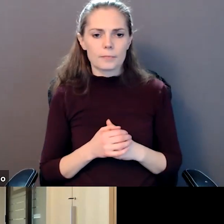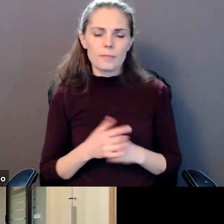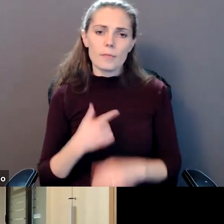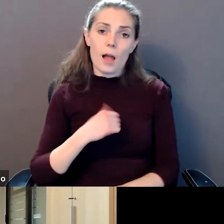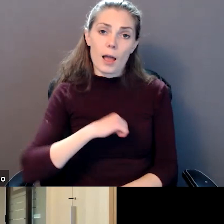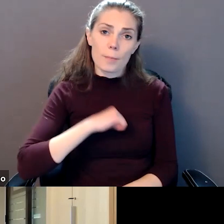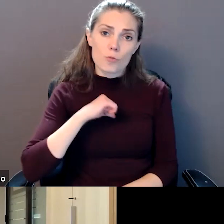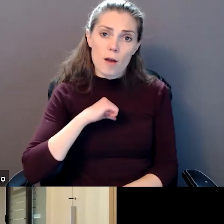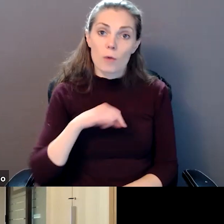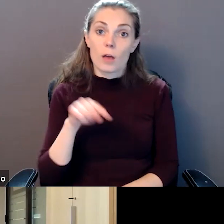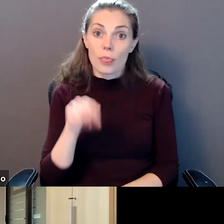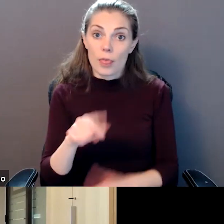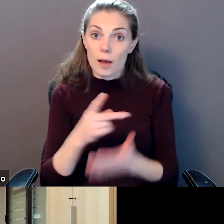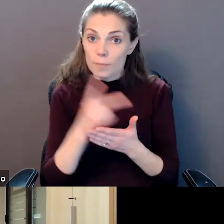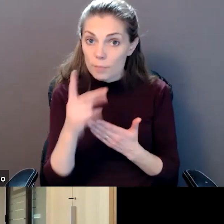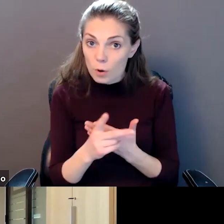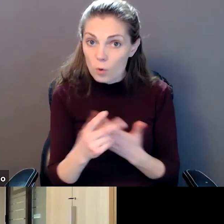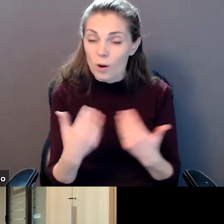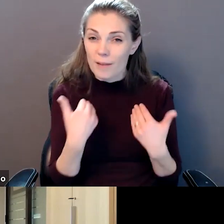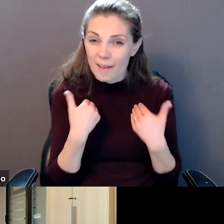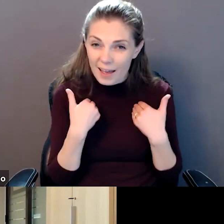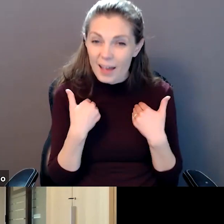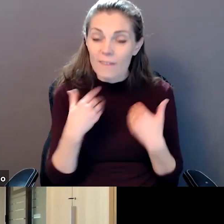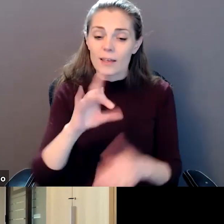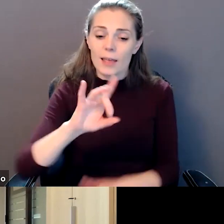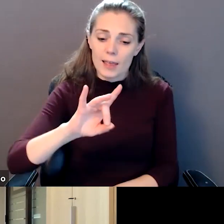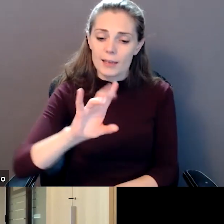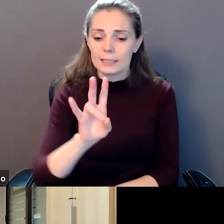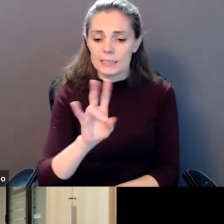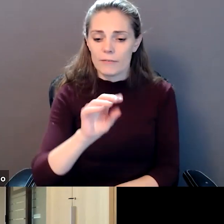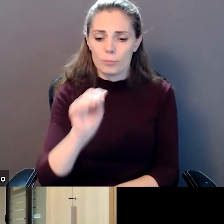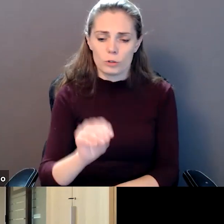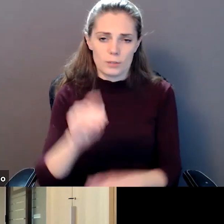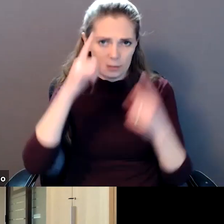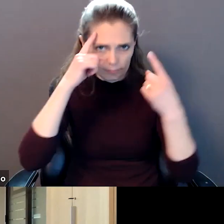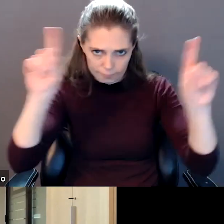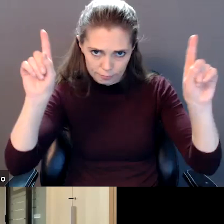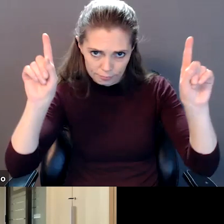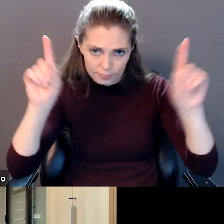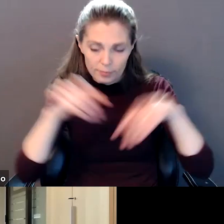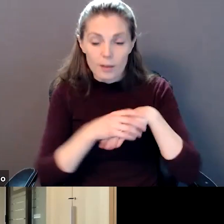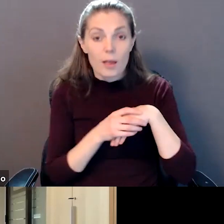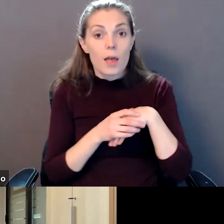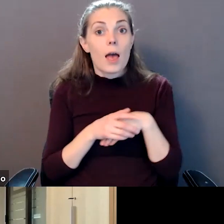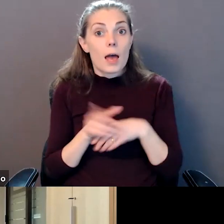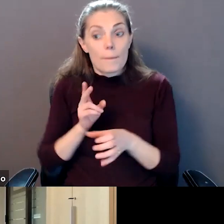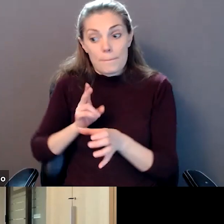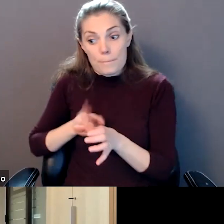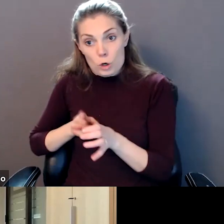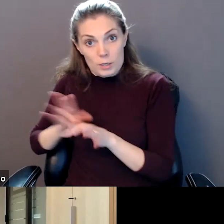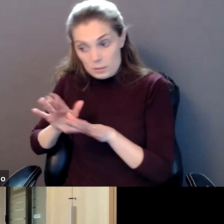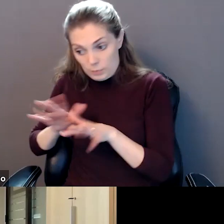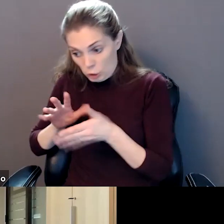that program has an 87% success rate. And the participants are not just gainfully employed, they're thrilled to be working in